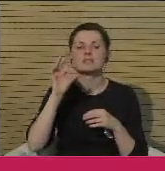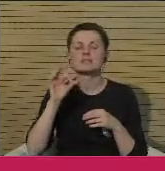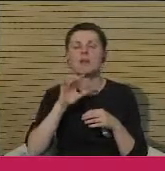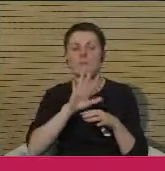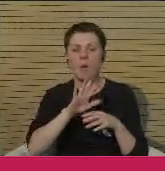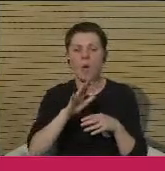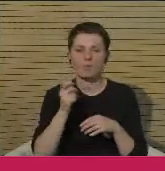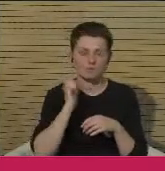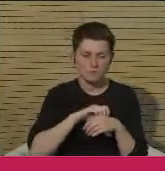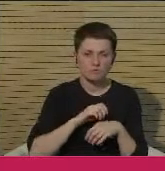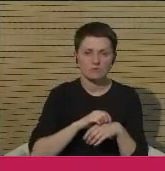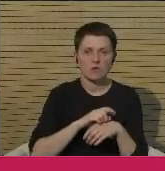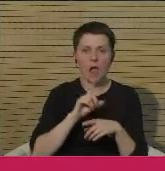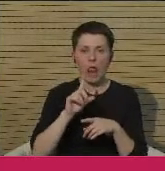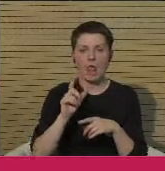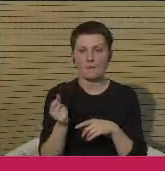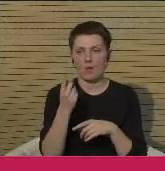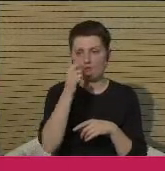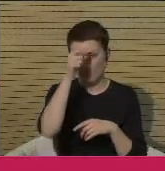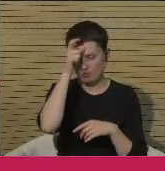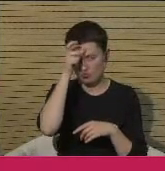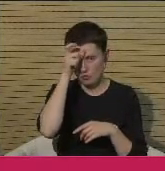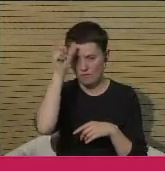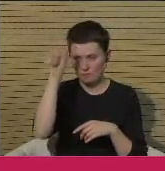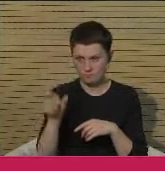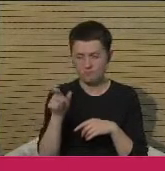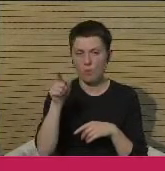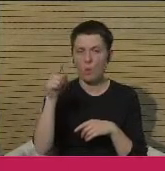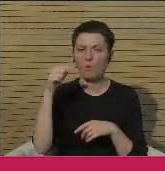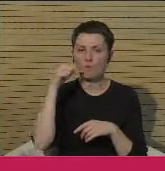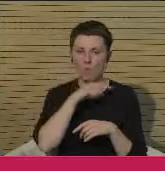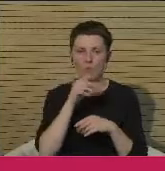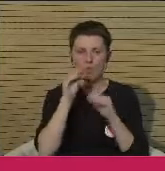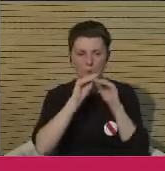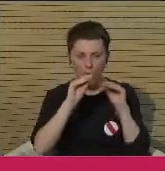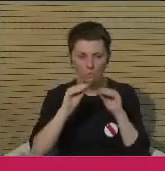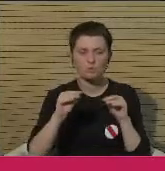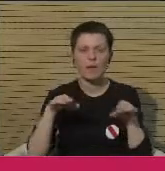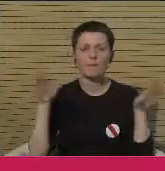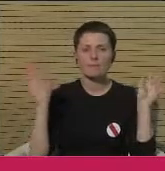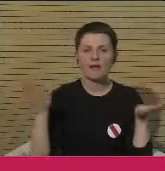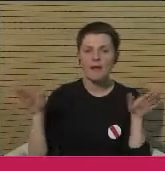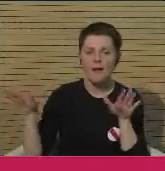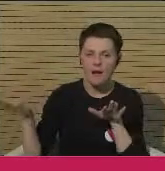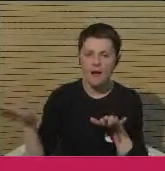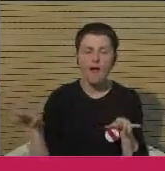expected a tiger, Ugarian tiger,